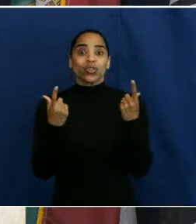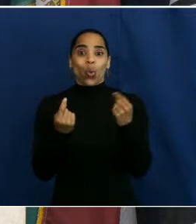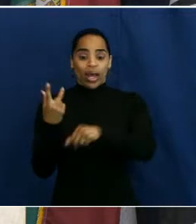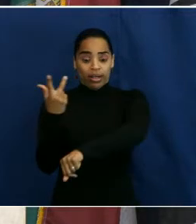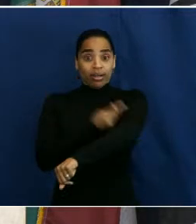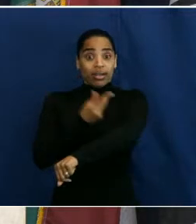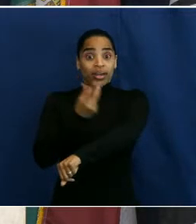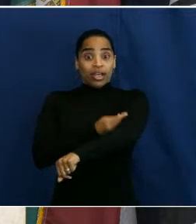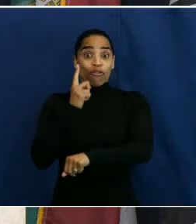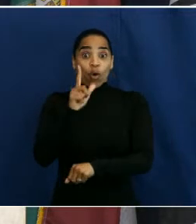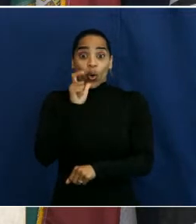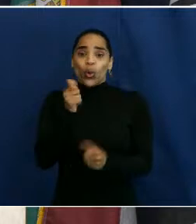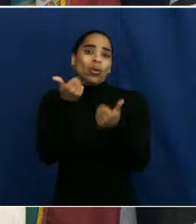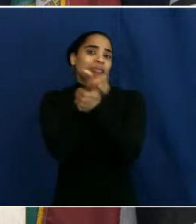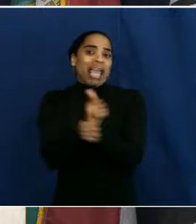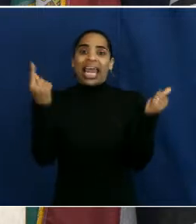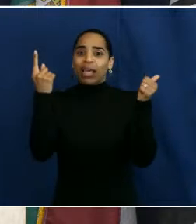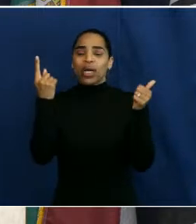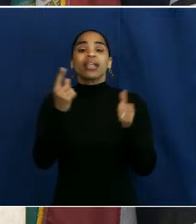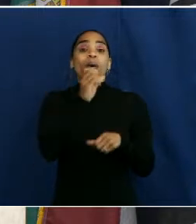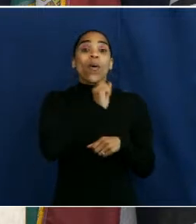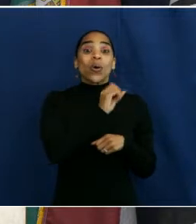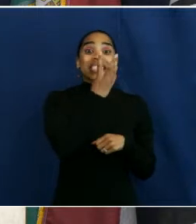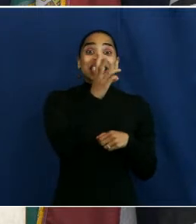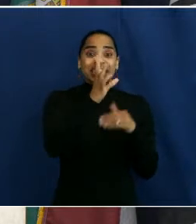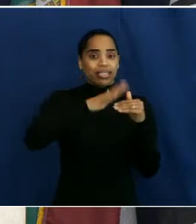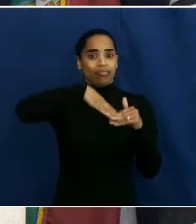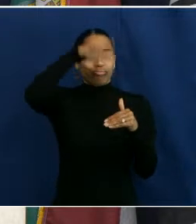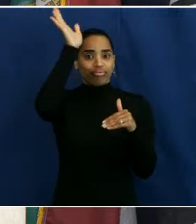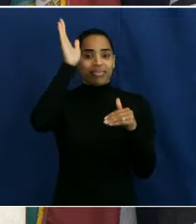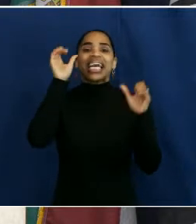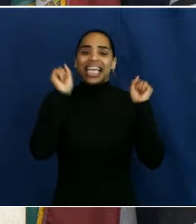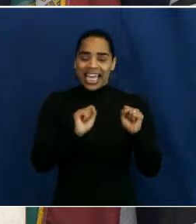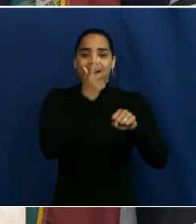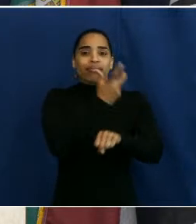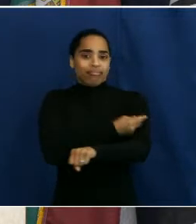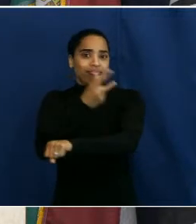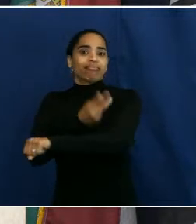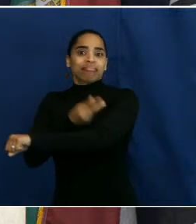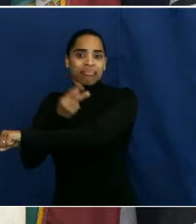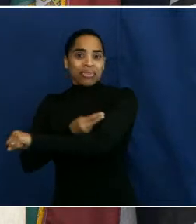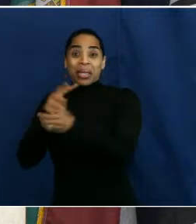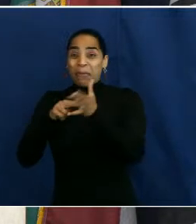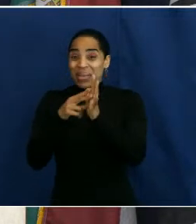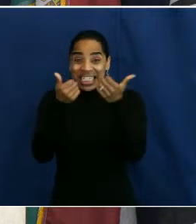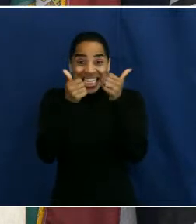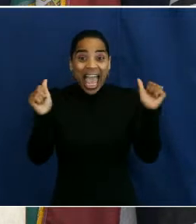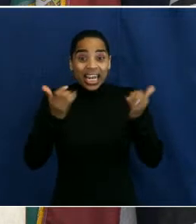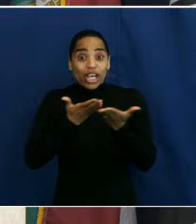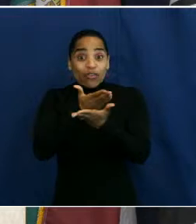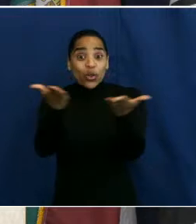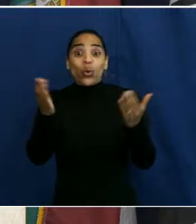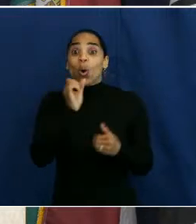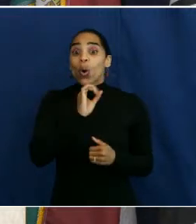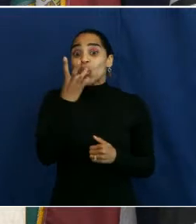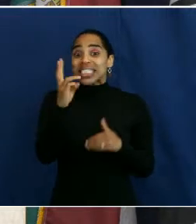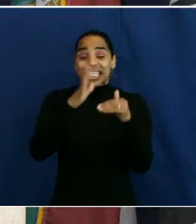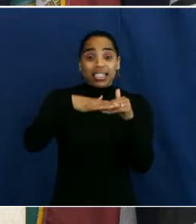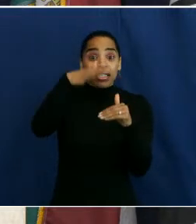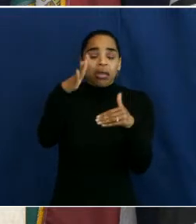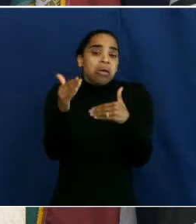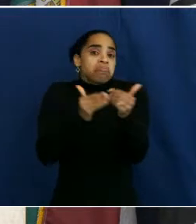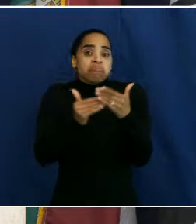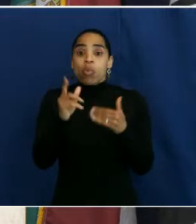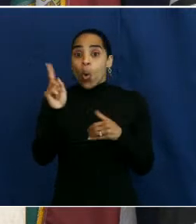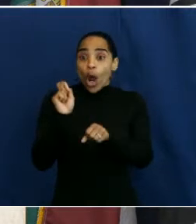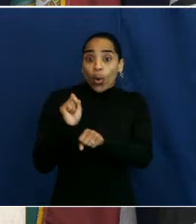to everyone, 16 years and older. And so starting tomorrow, all of those 16 years and older, regardless of where